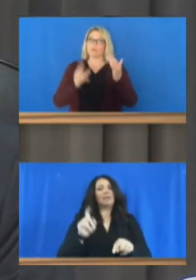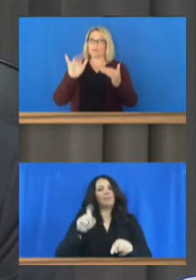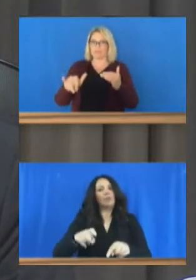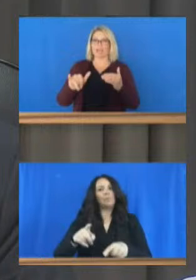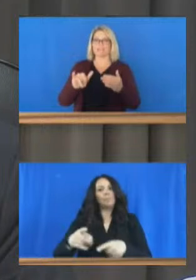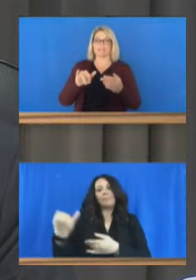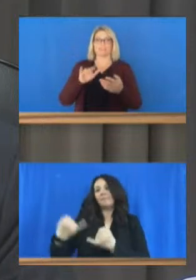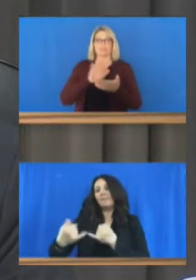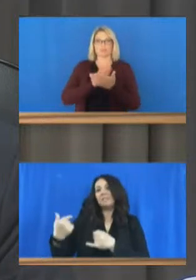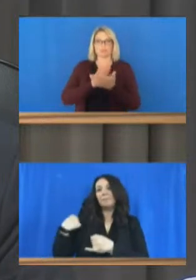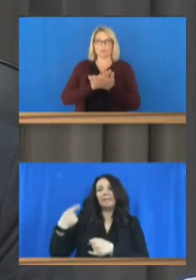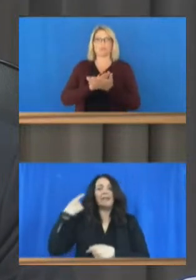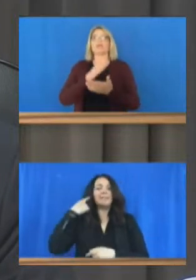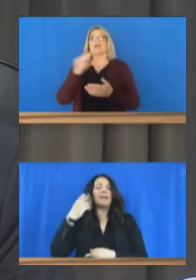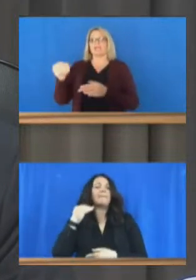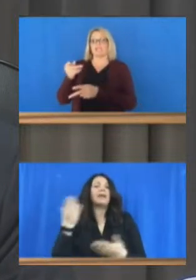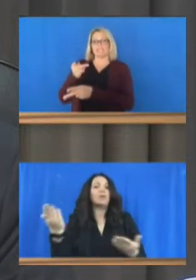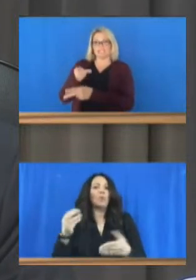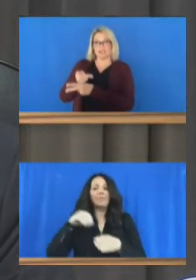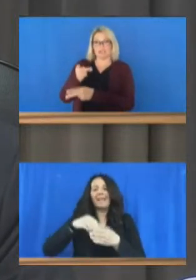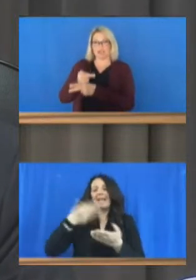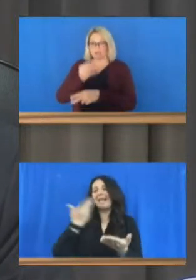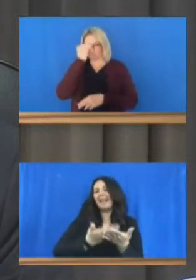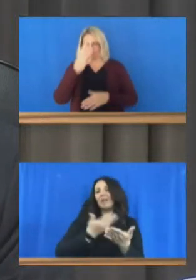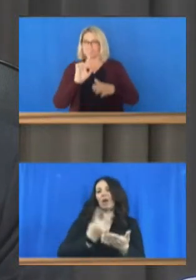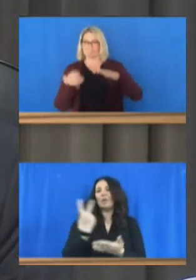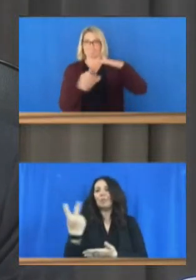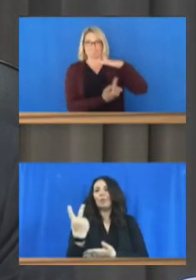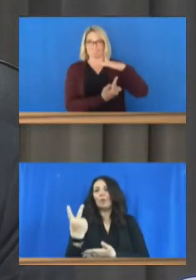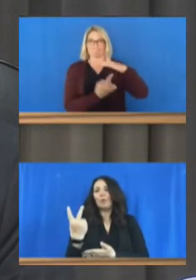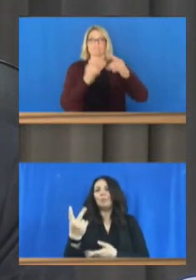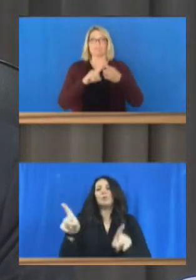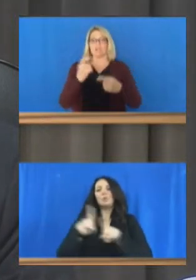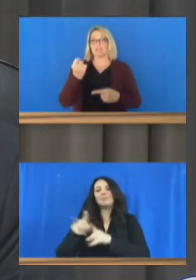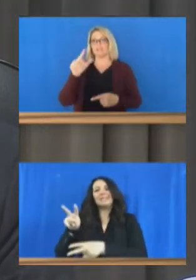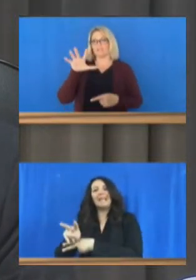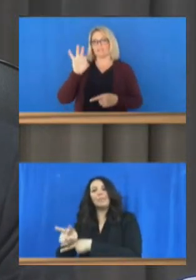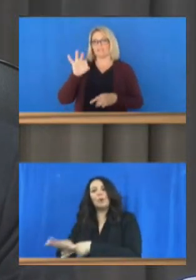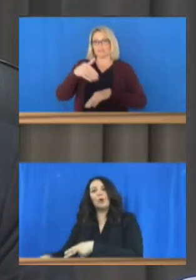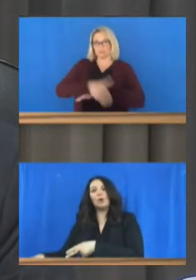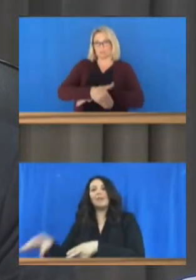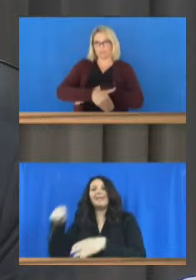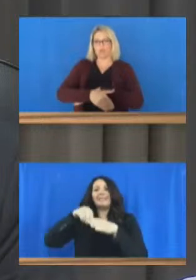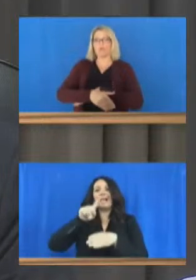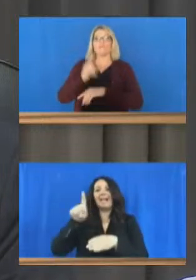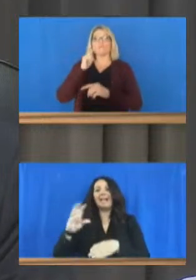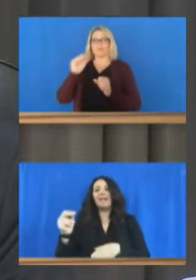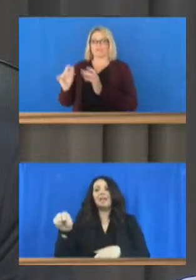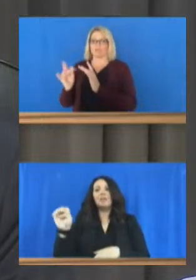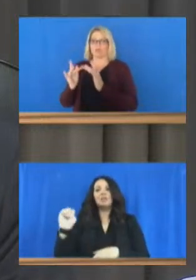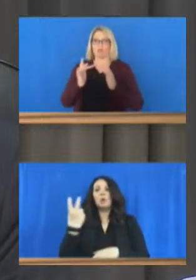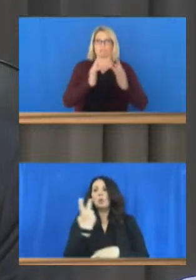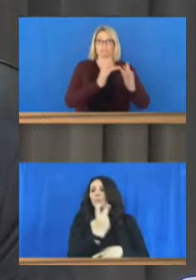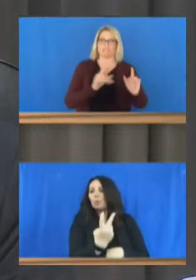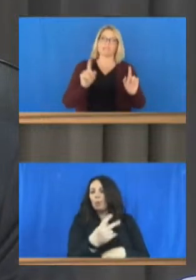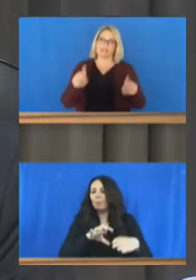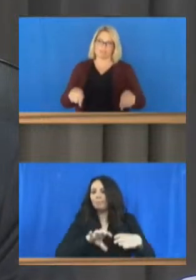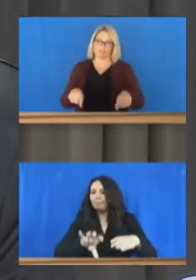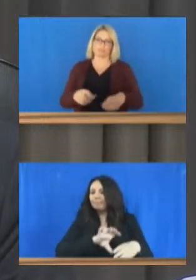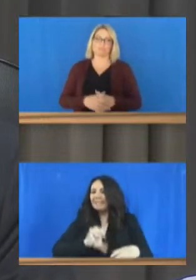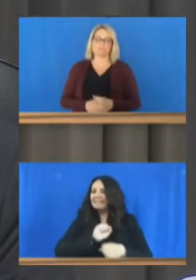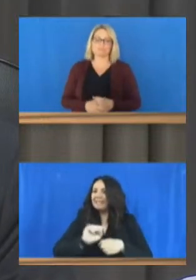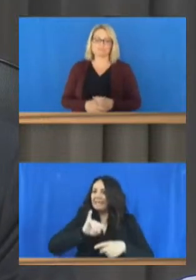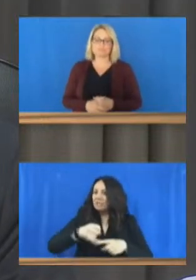Public Health from the government, you have. And despite the ups and downs of the last year and a bit, it's put us in a good position, but only because New Brunswickers have taken the